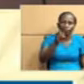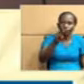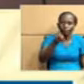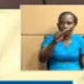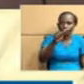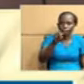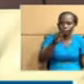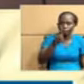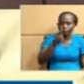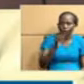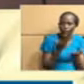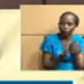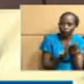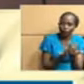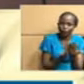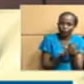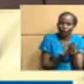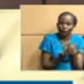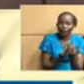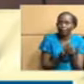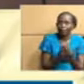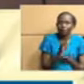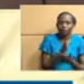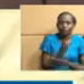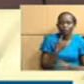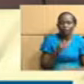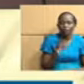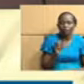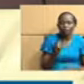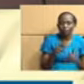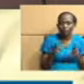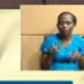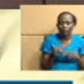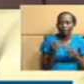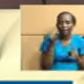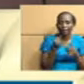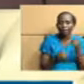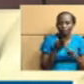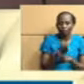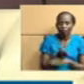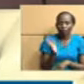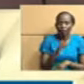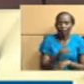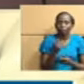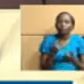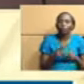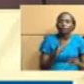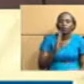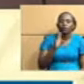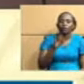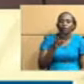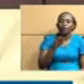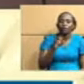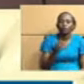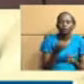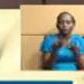He's been waiting on, his first Zoom session ended before we got him. We gotten him back on. Bernard, can you come in? The many